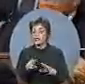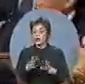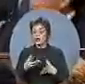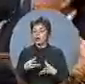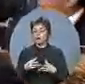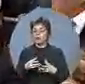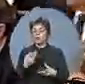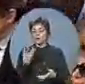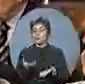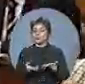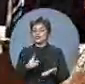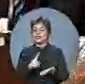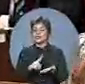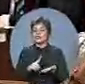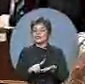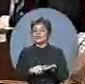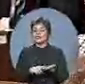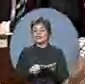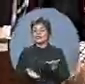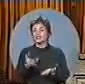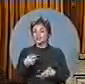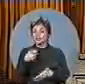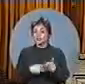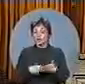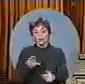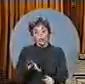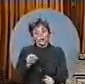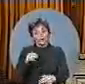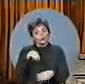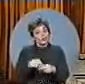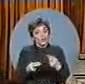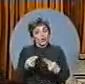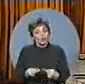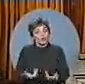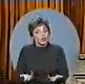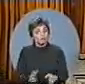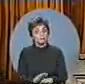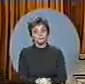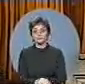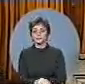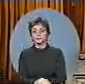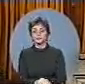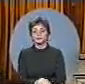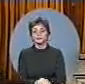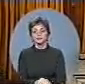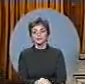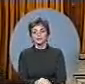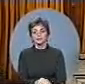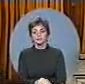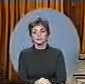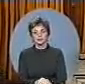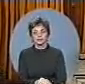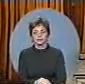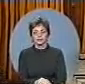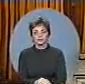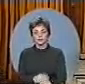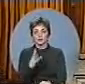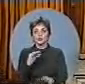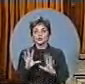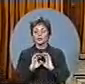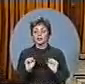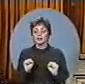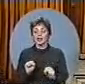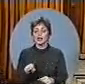budget. The Honourable Member for Burlington. Mr. Speaker,